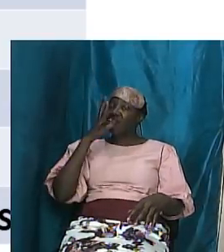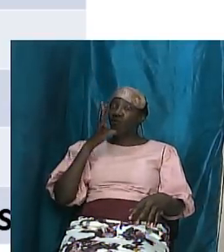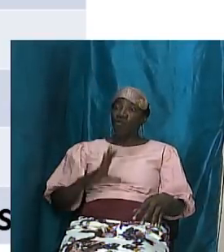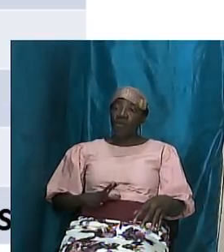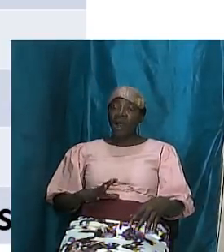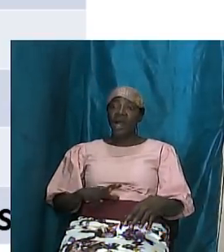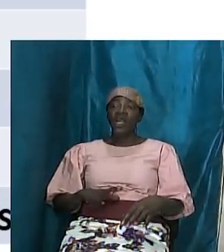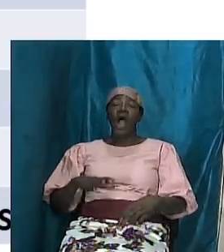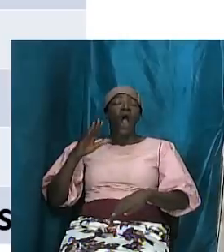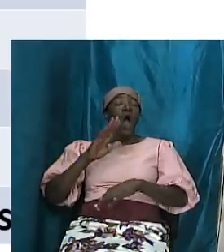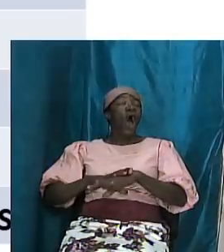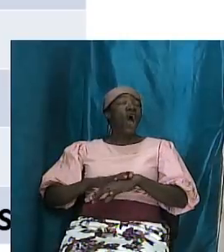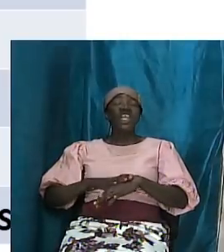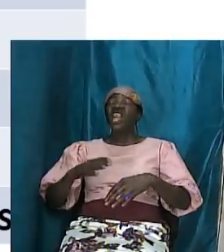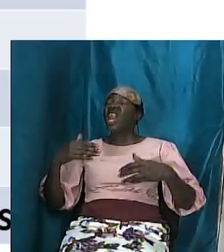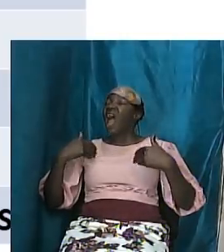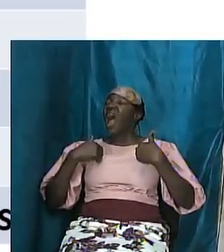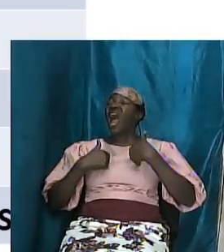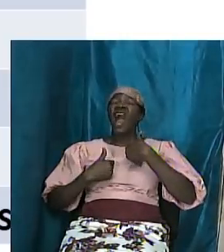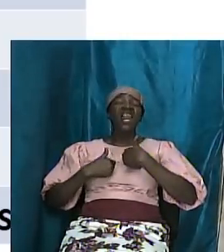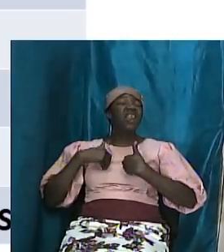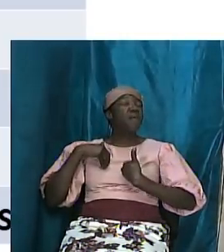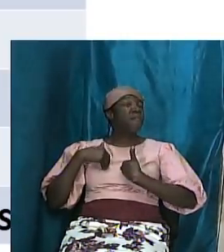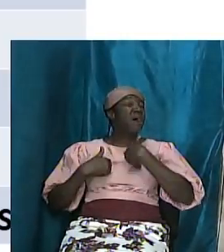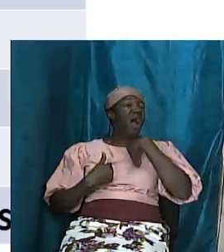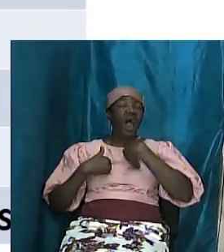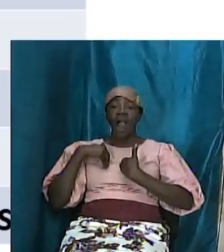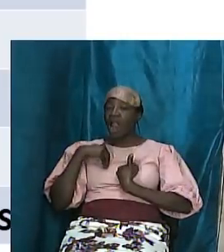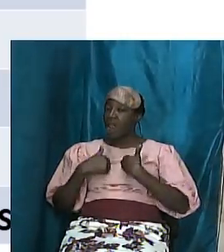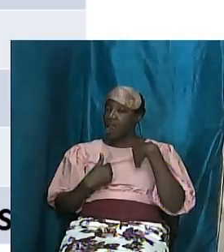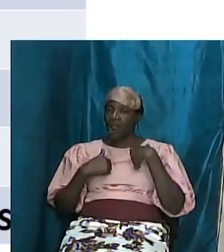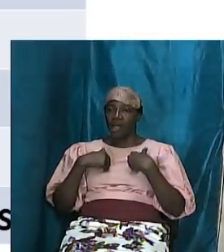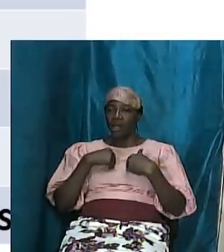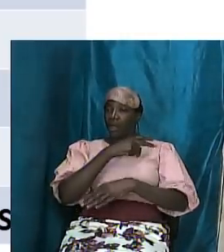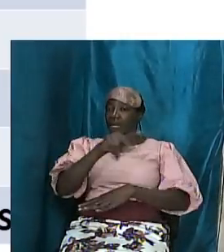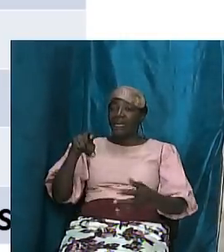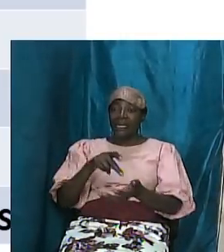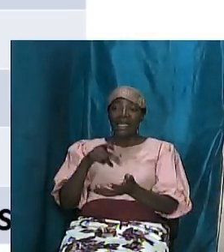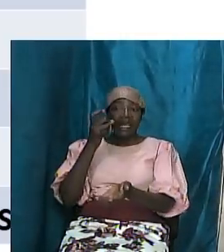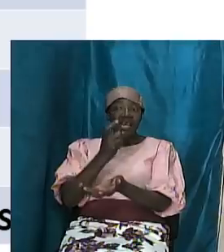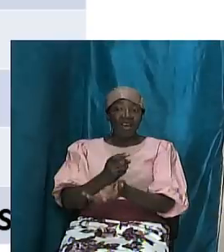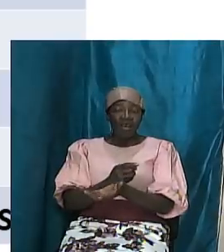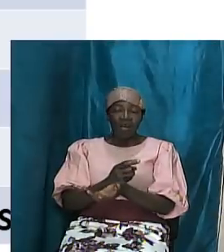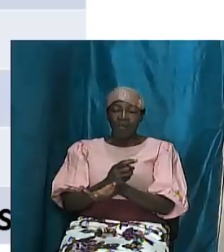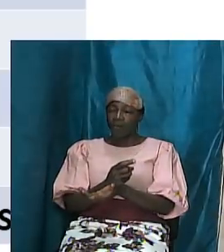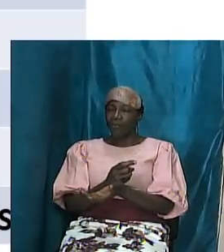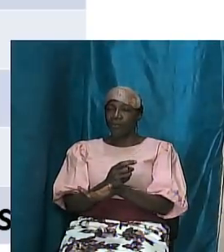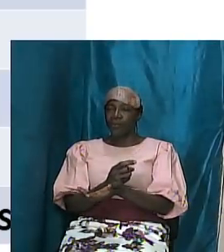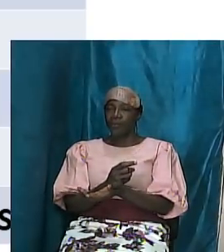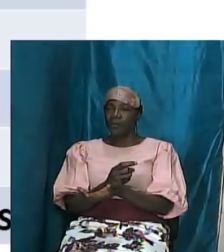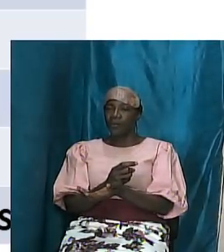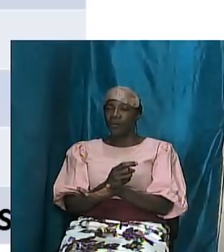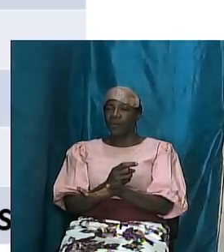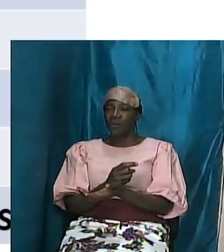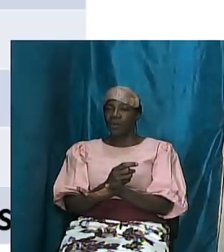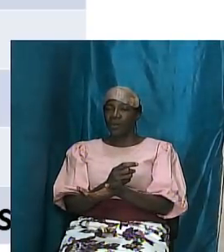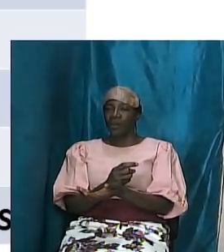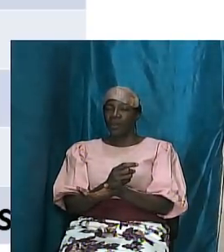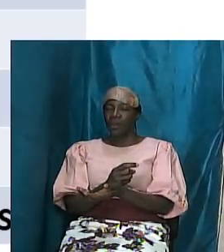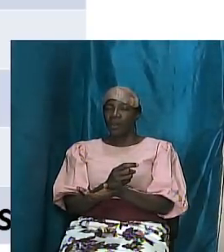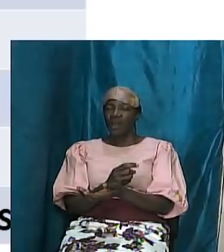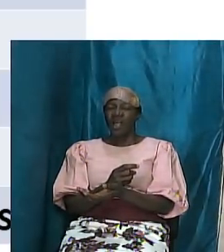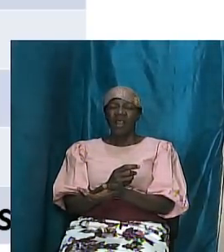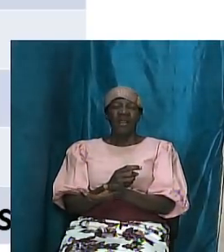but on the animal kingdom and so forth. And at the end of the day, there was a